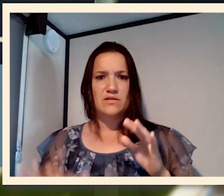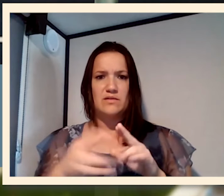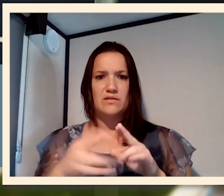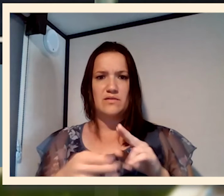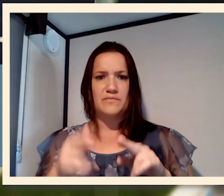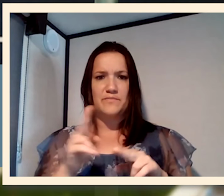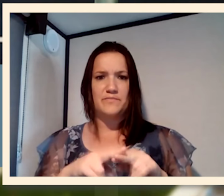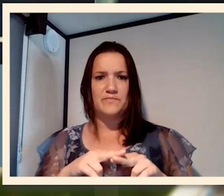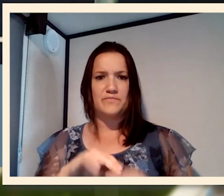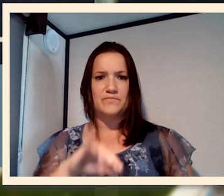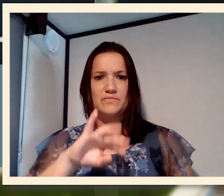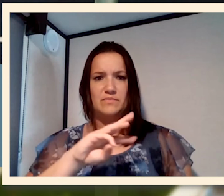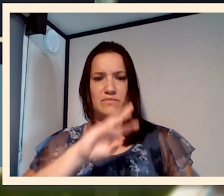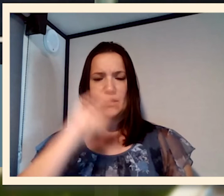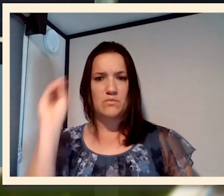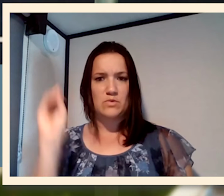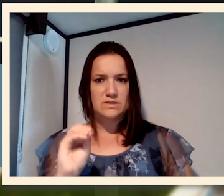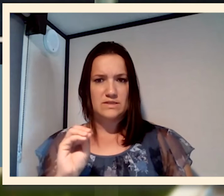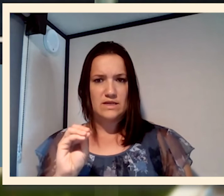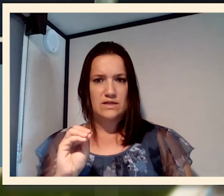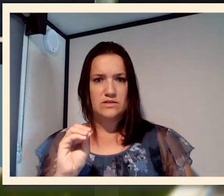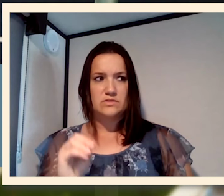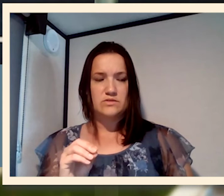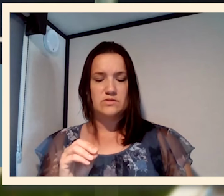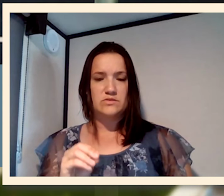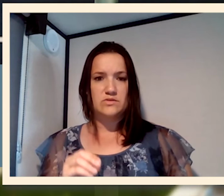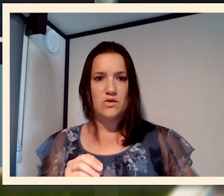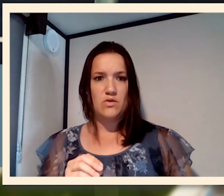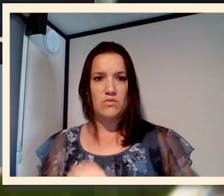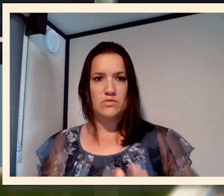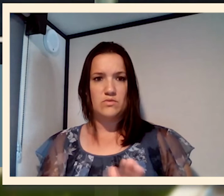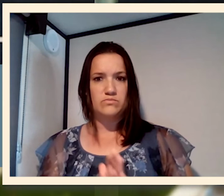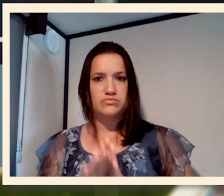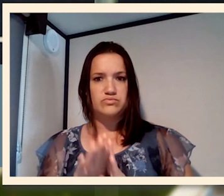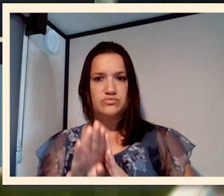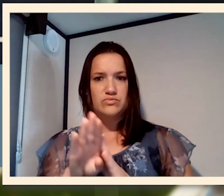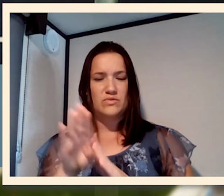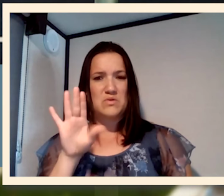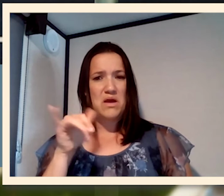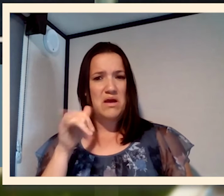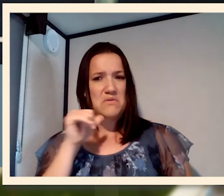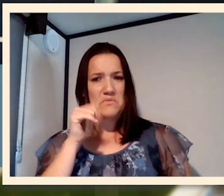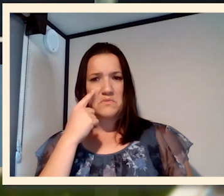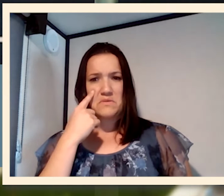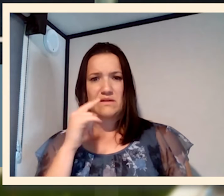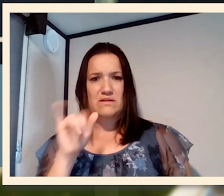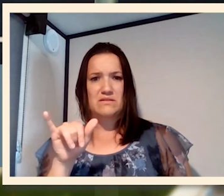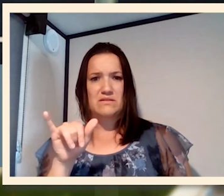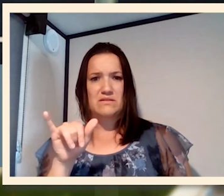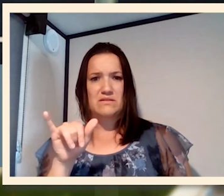our countywide positivity rate is now approaching 6%. So it is on the rise, and I can't